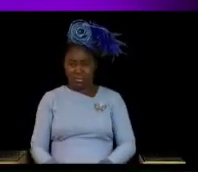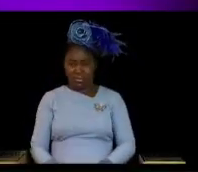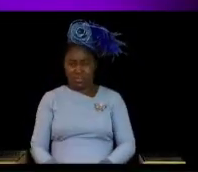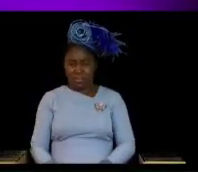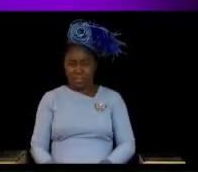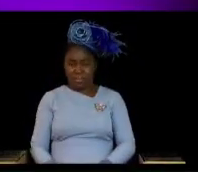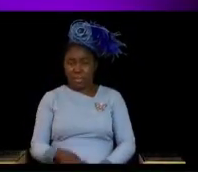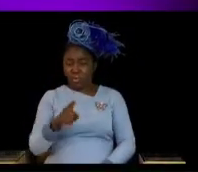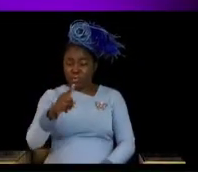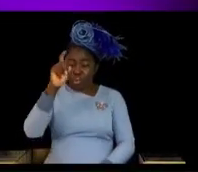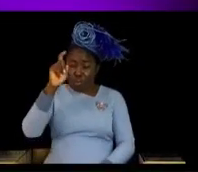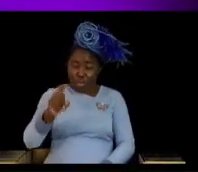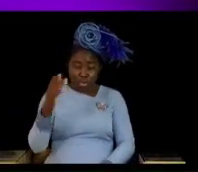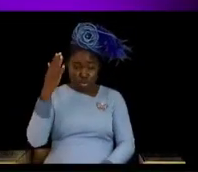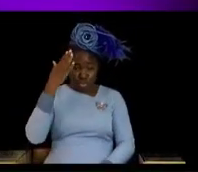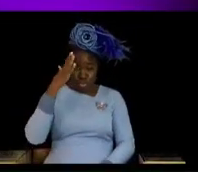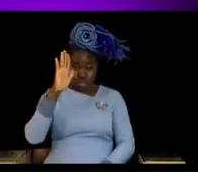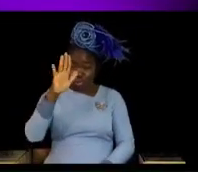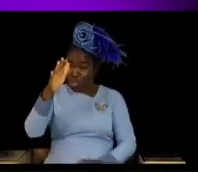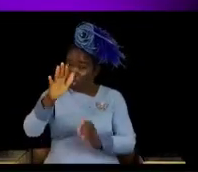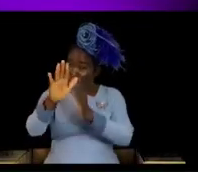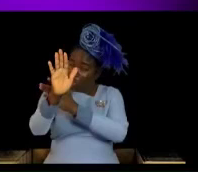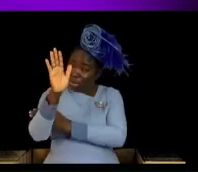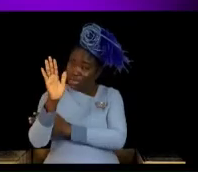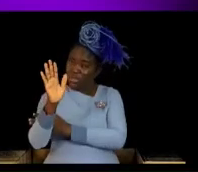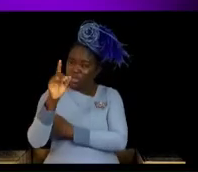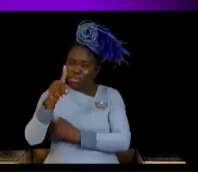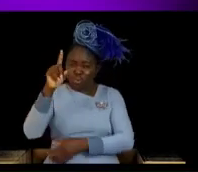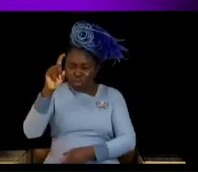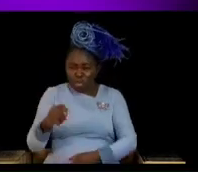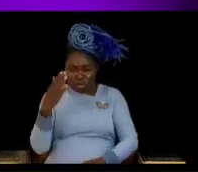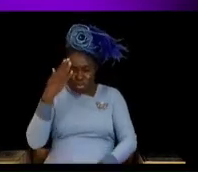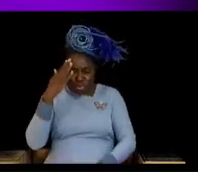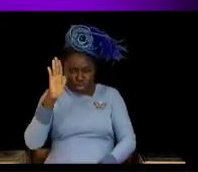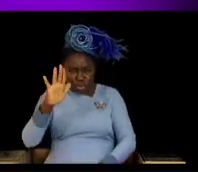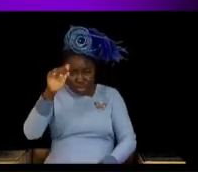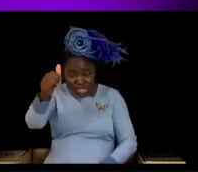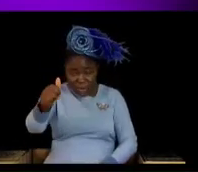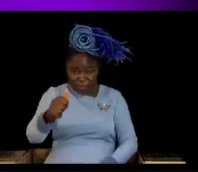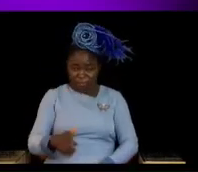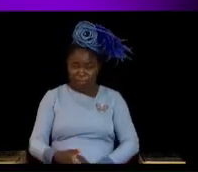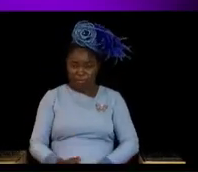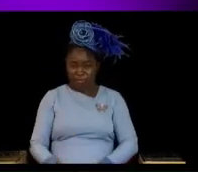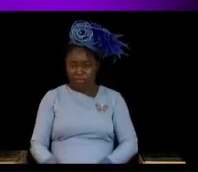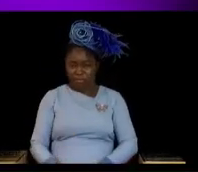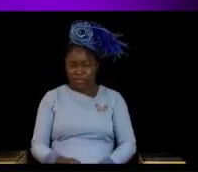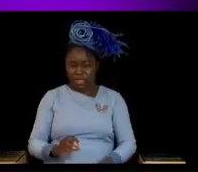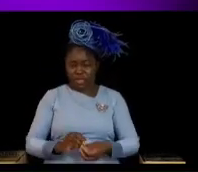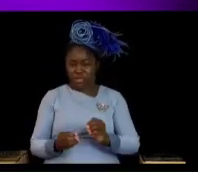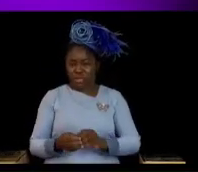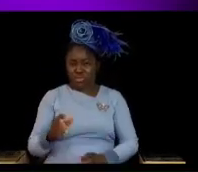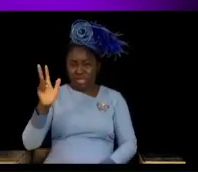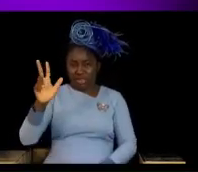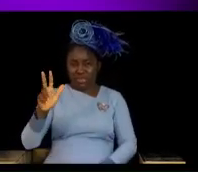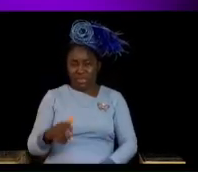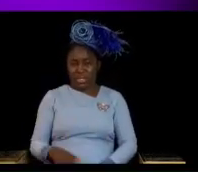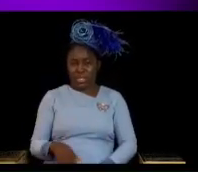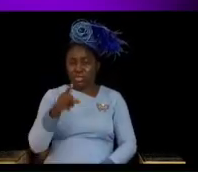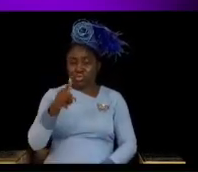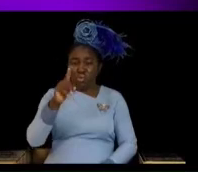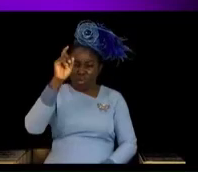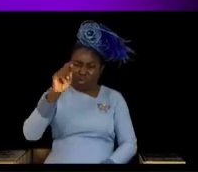You must know your God. You must know yourself. Three, you must know your